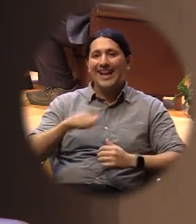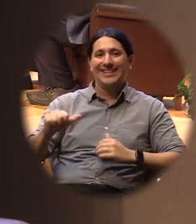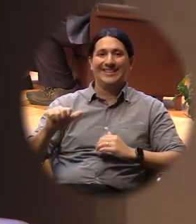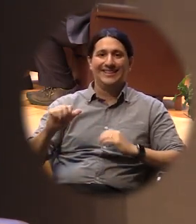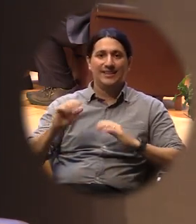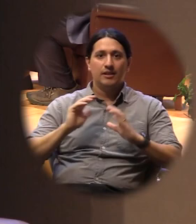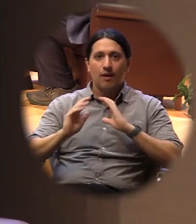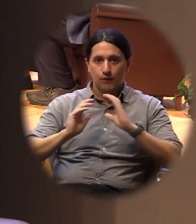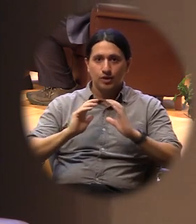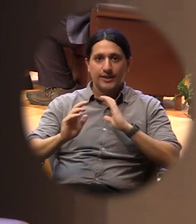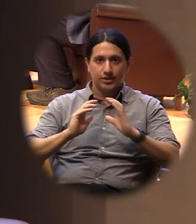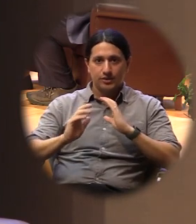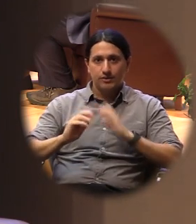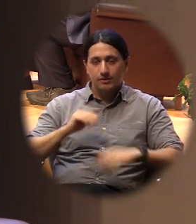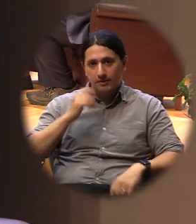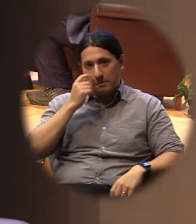that